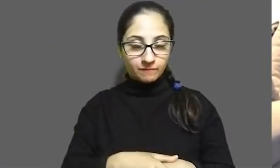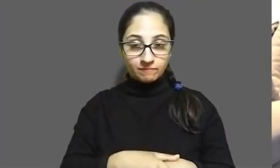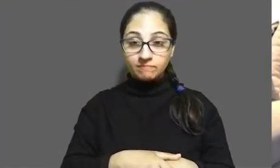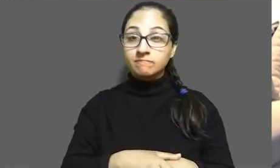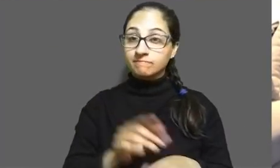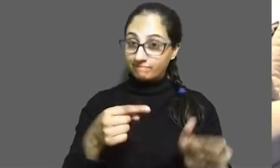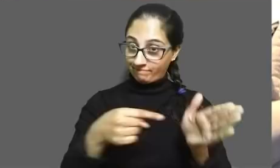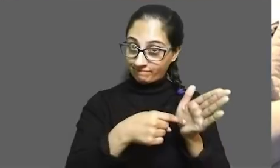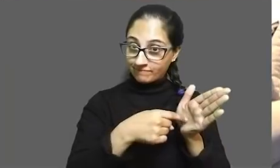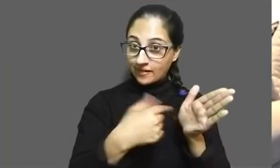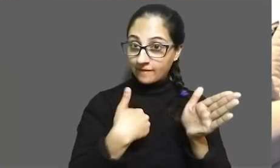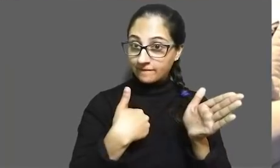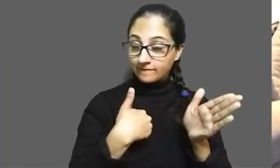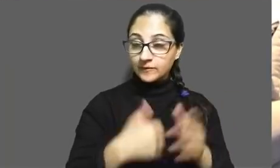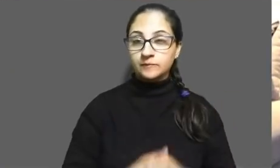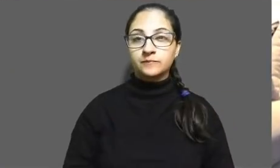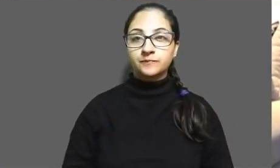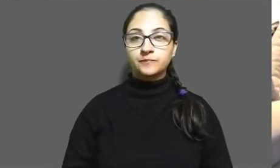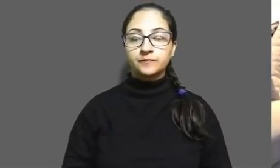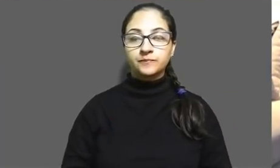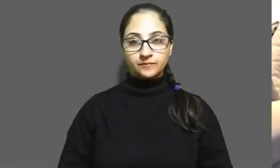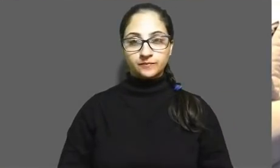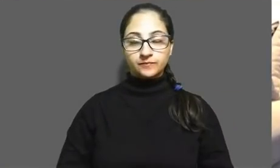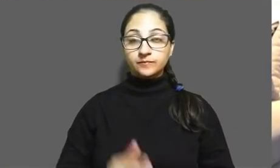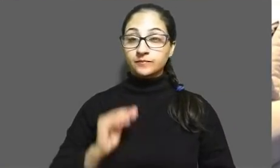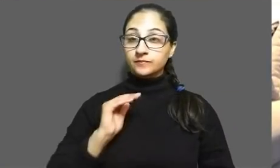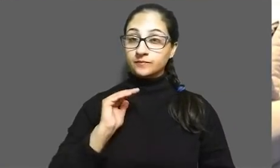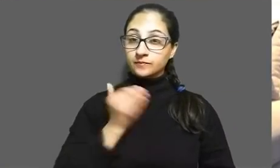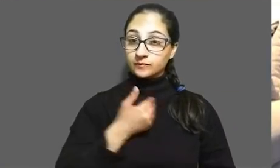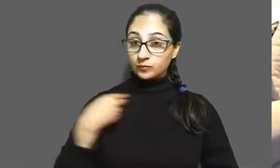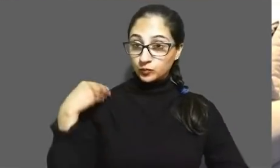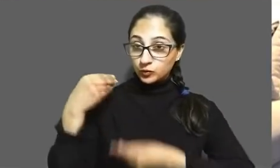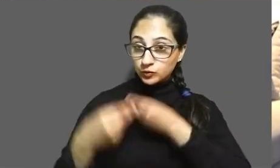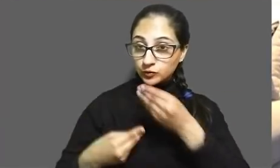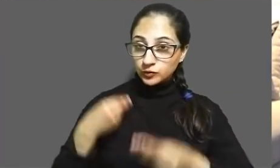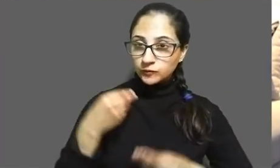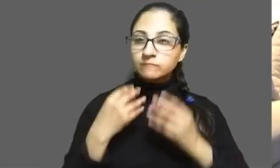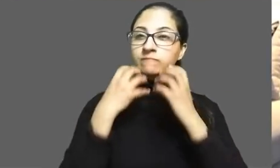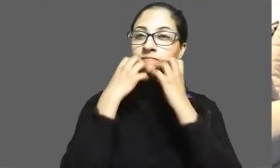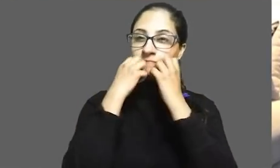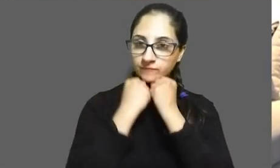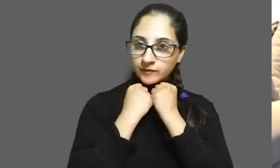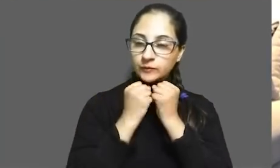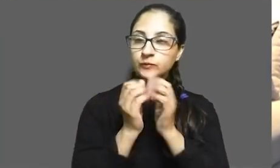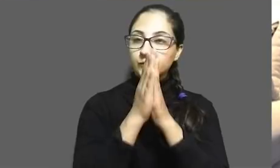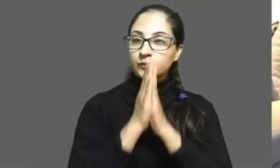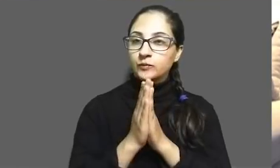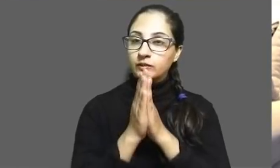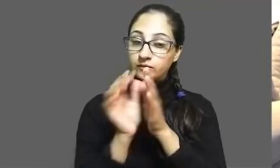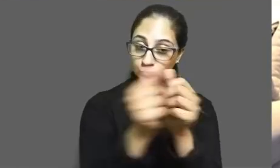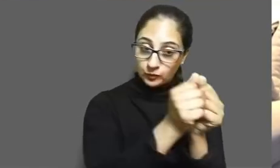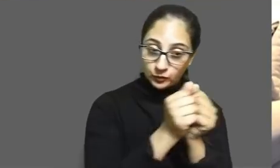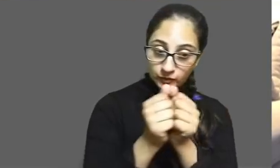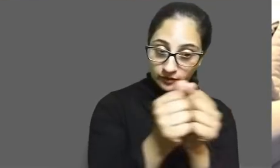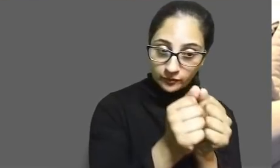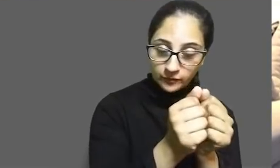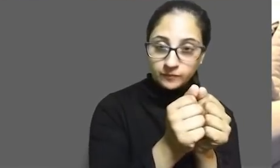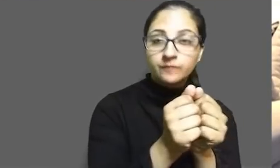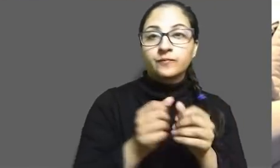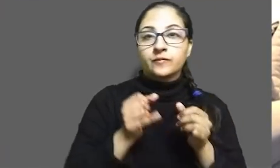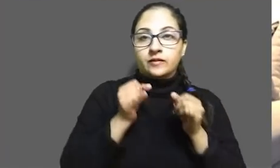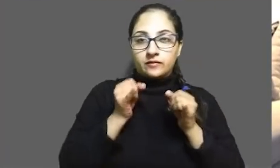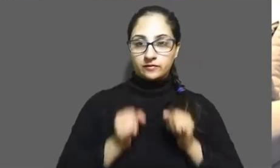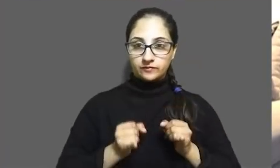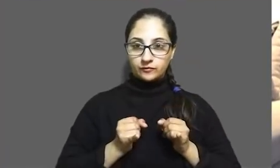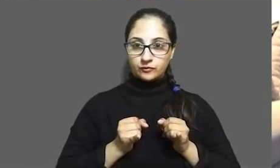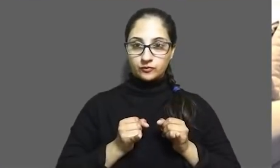And so in our tradition, we have always turned to practice of the faith, to prayer, individual as